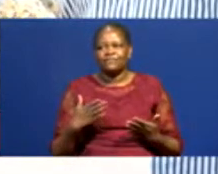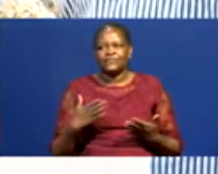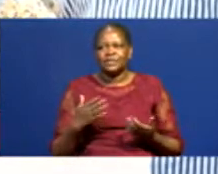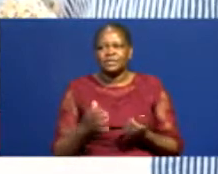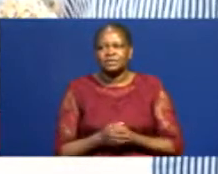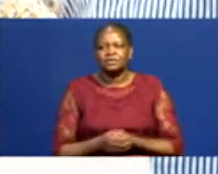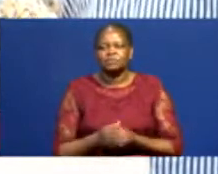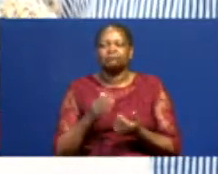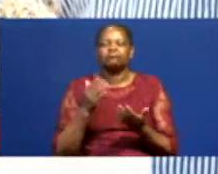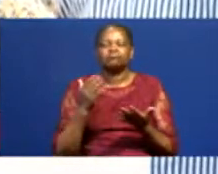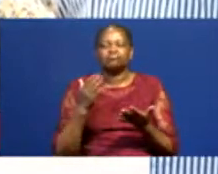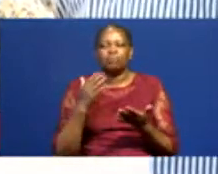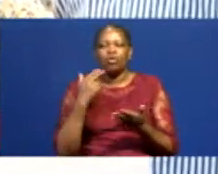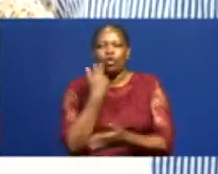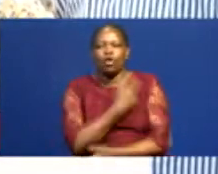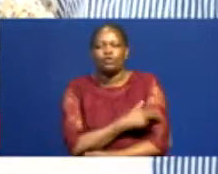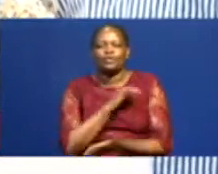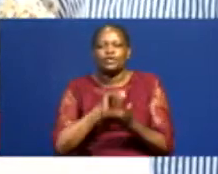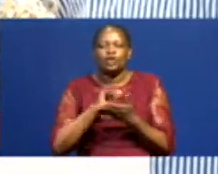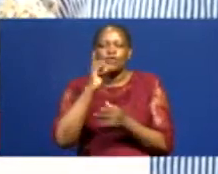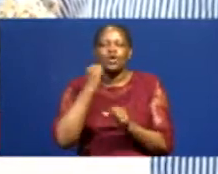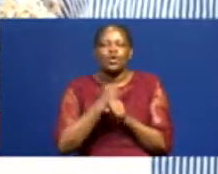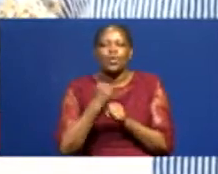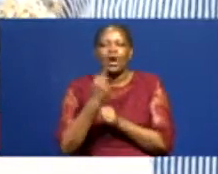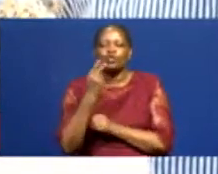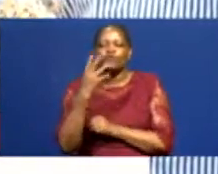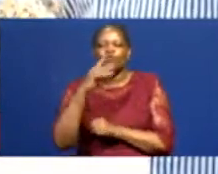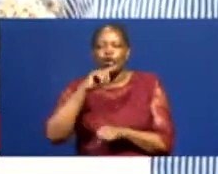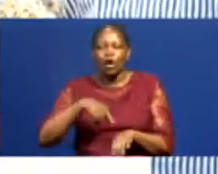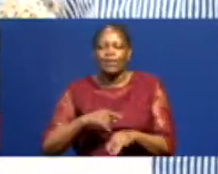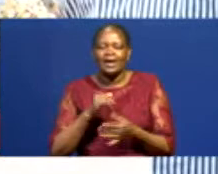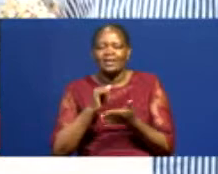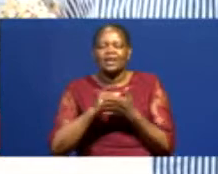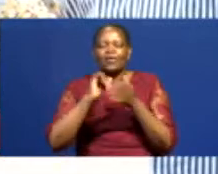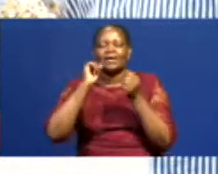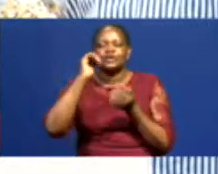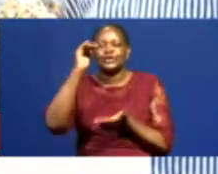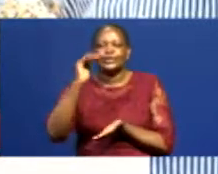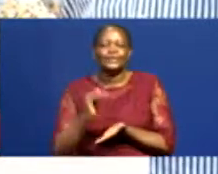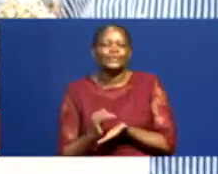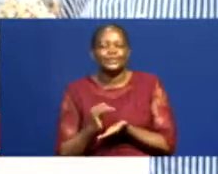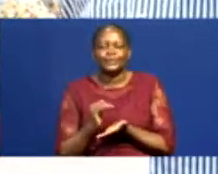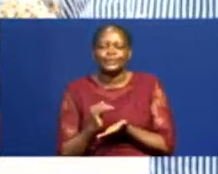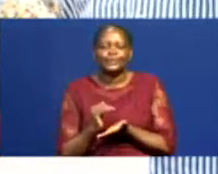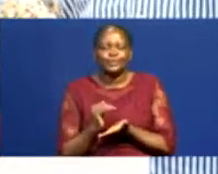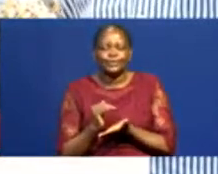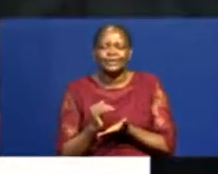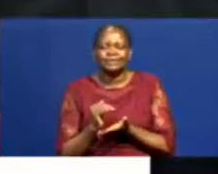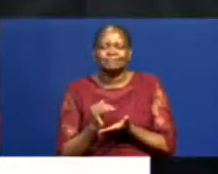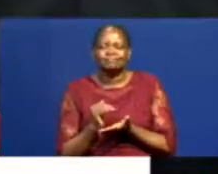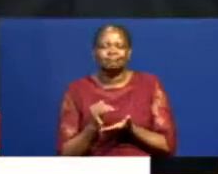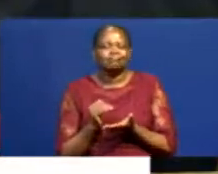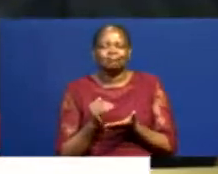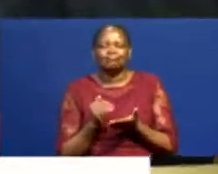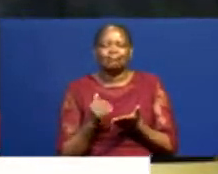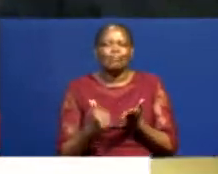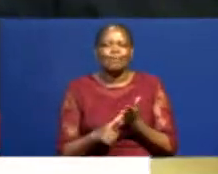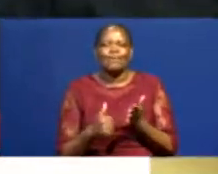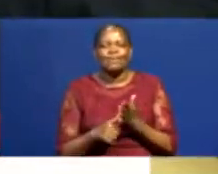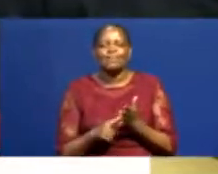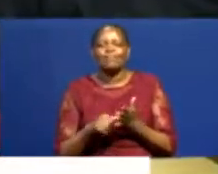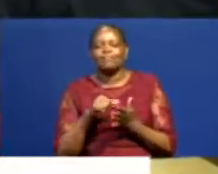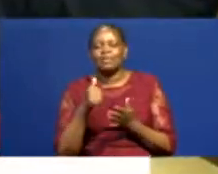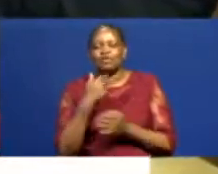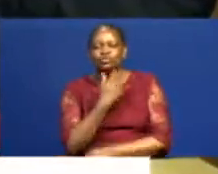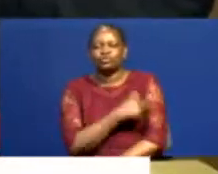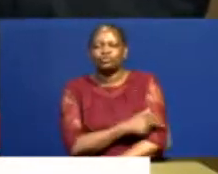ambayo itafanya kazi masaa 24 tuweze kupunguza ile pressure pale katika cost center. The coalition leader declared that